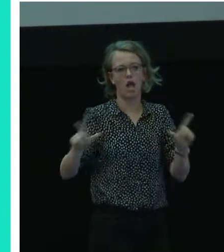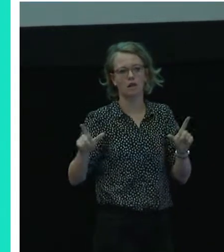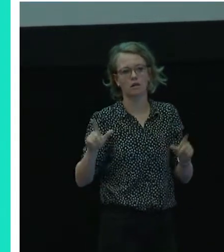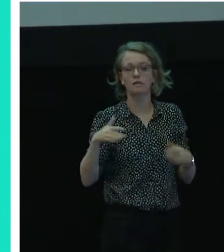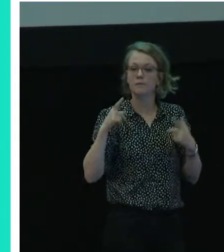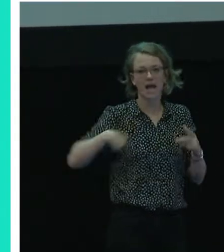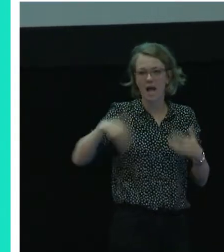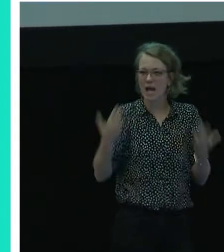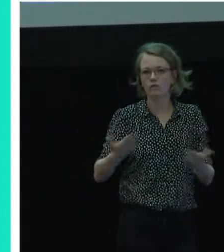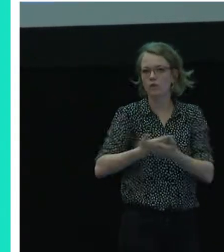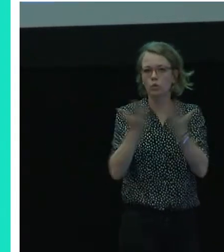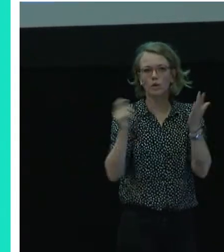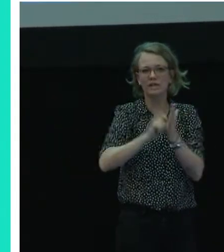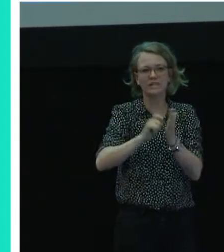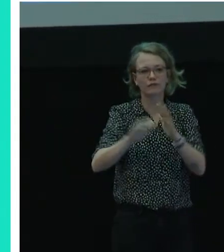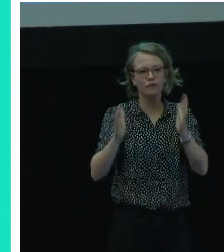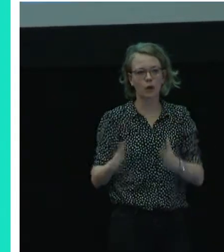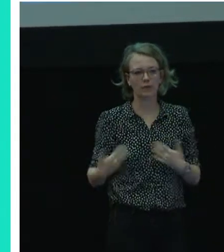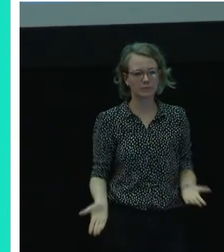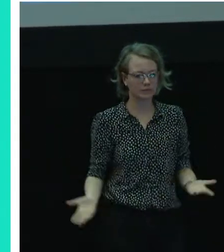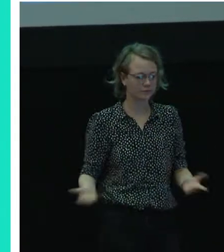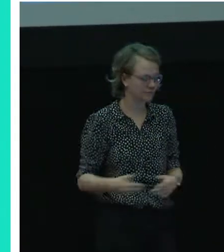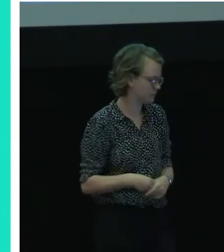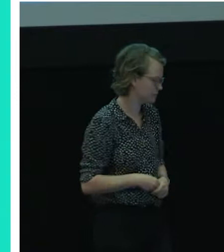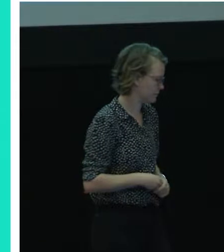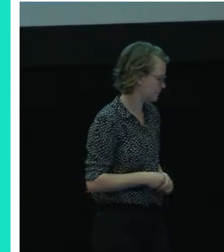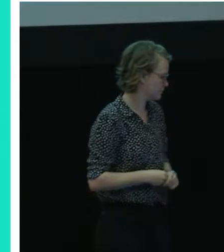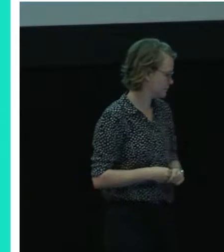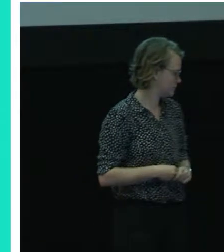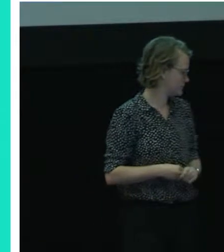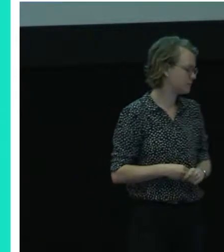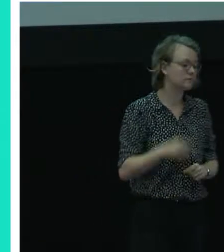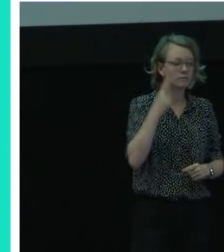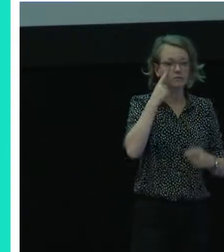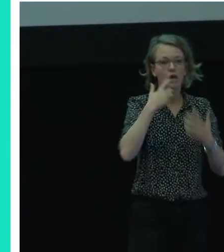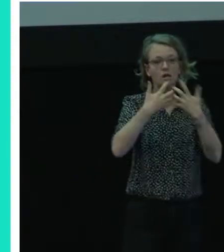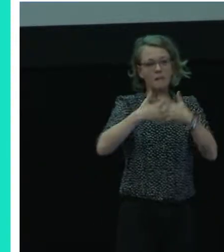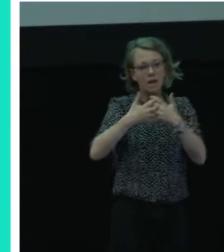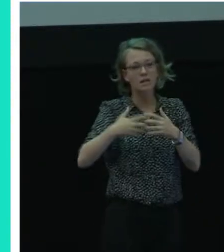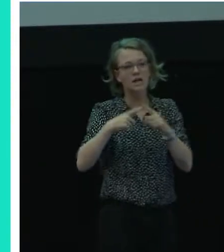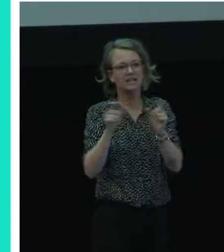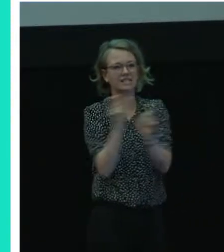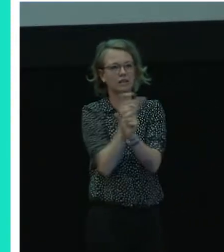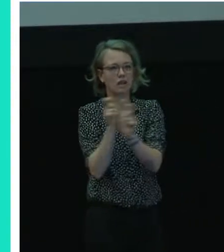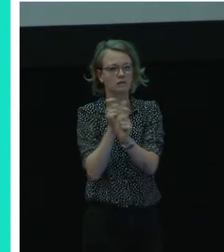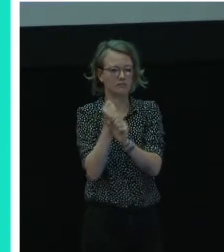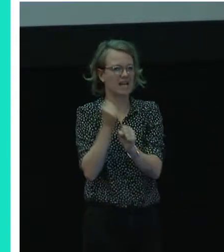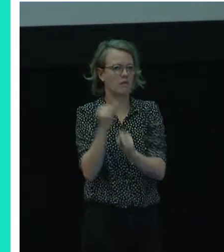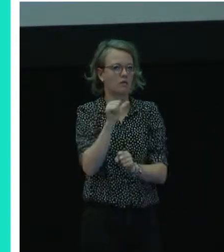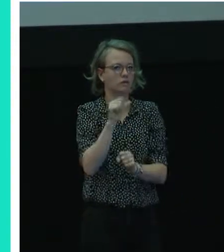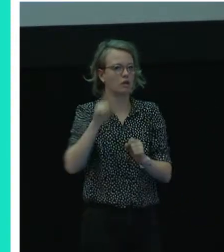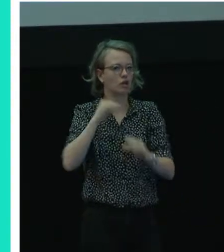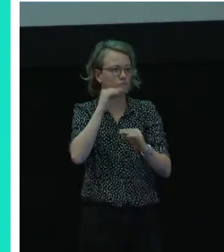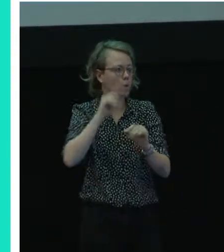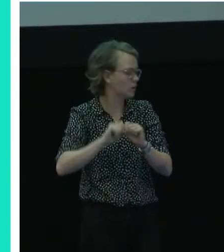They are visual-spatial languages that don't have a written form of their own. The grammar of